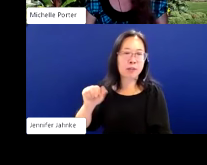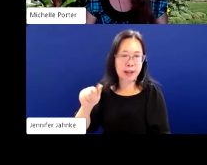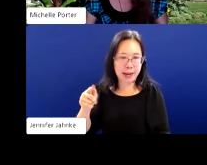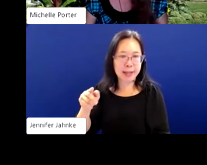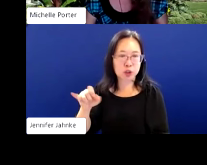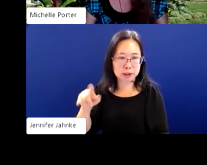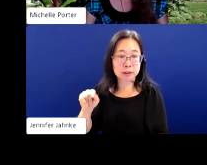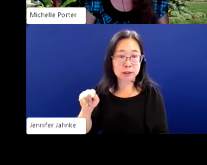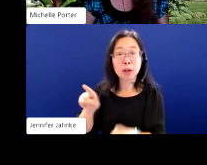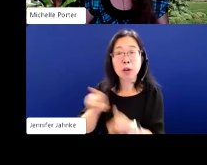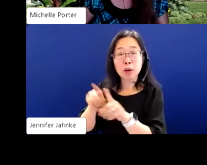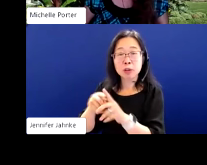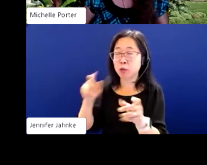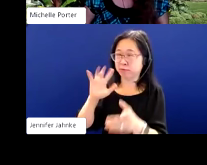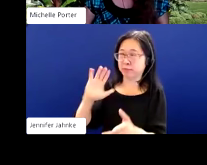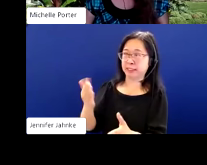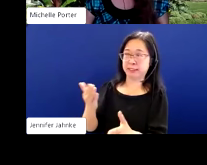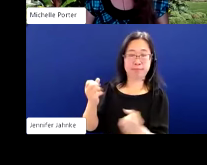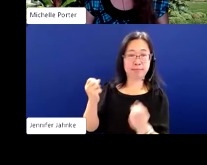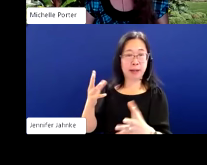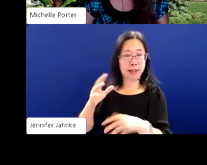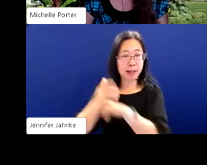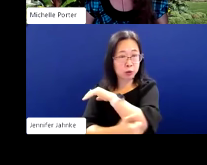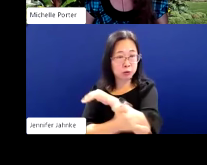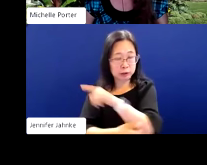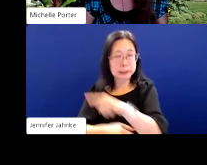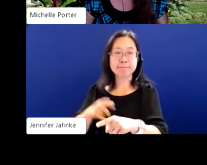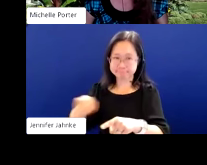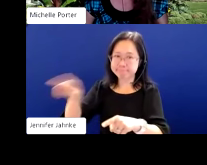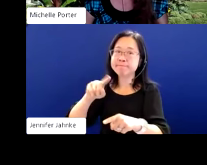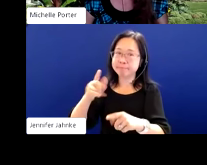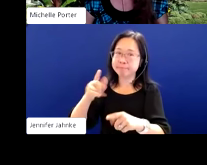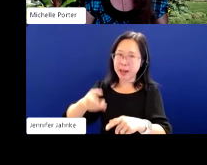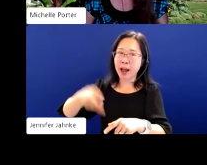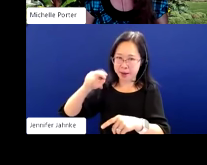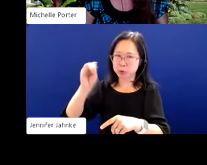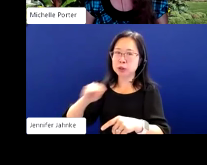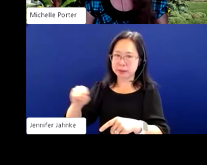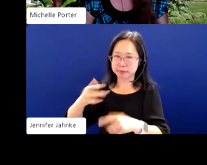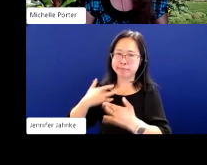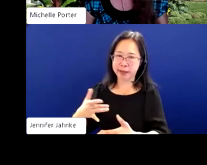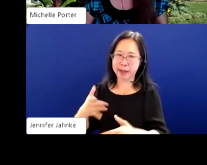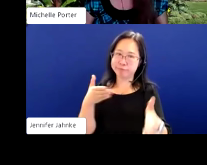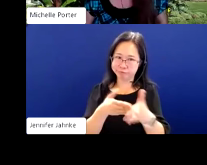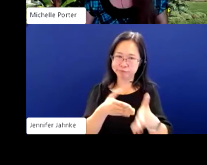on the whole were found to be moderately or highly ageist.